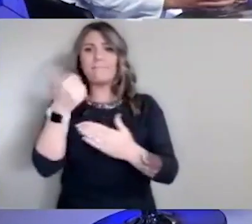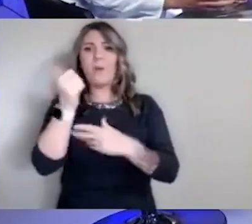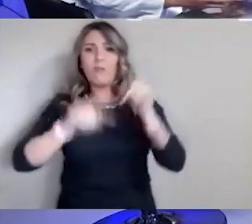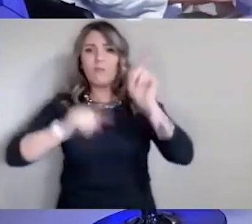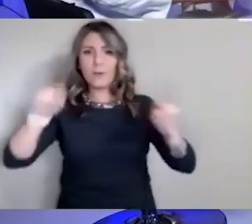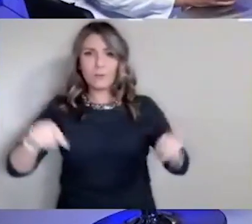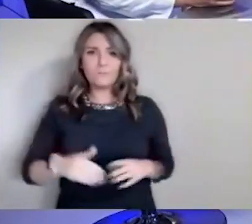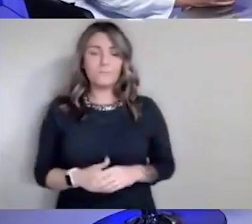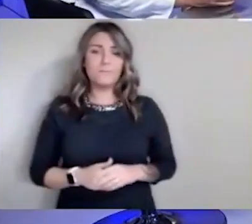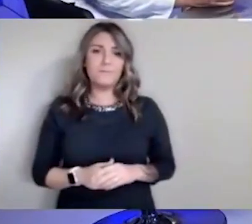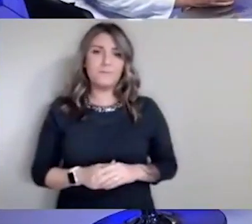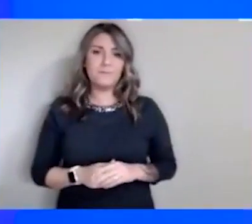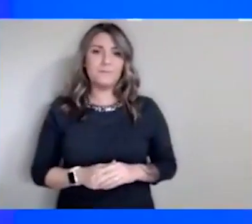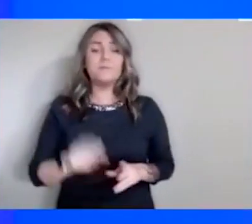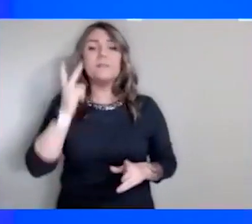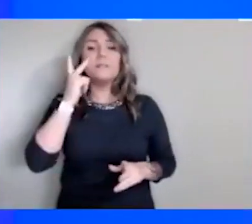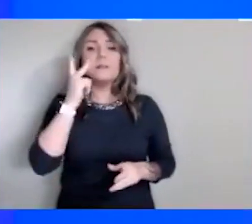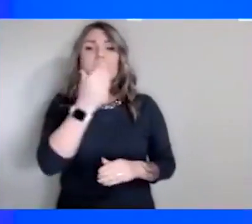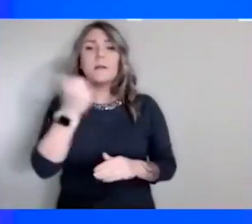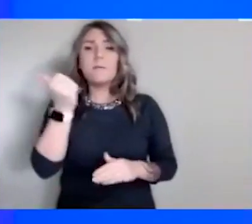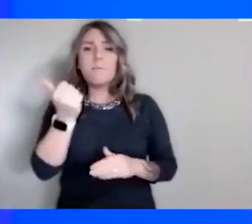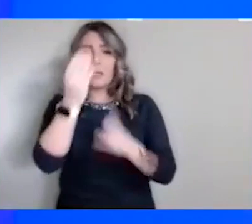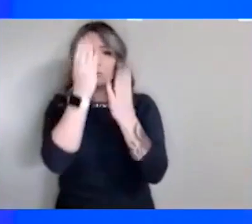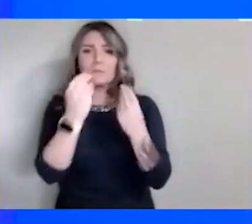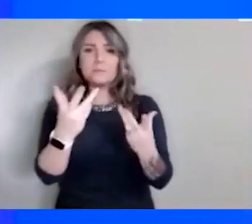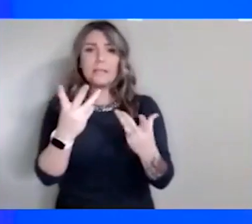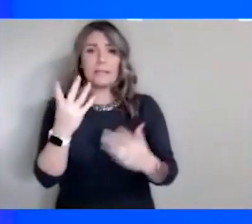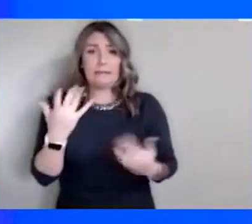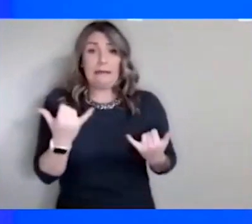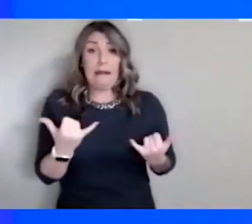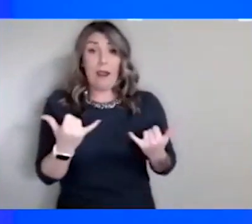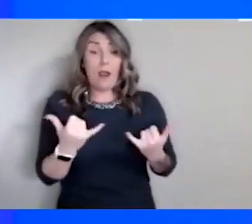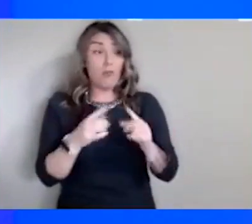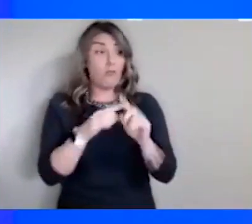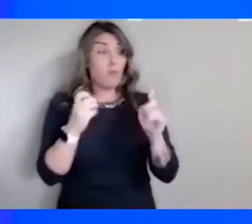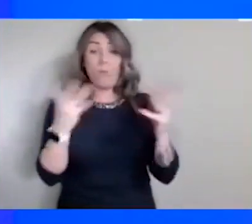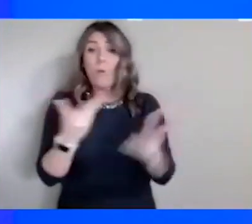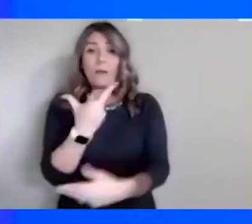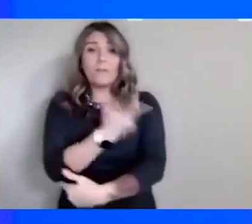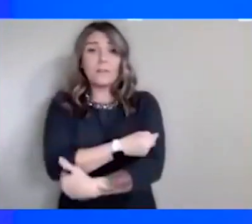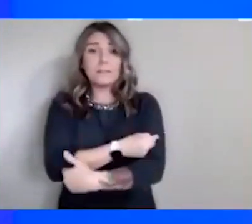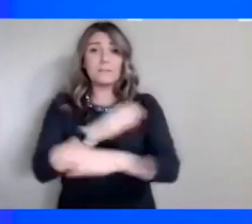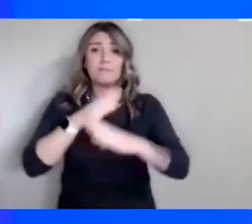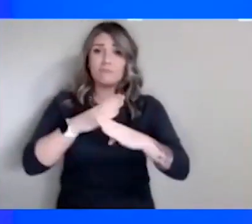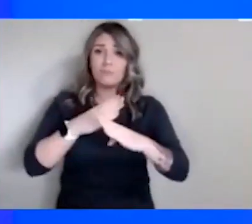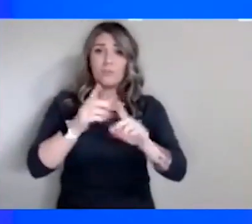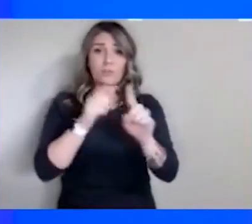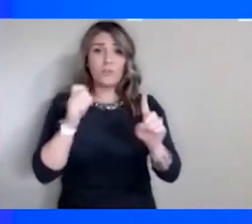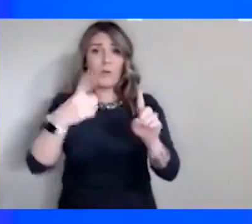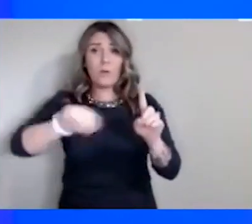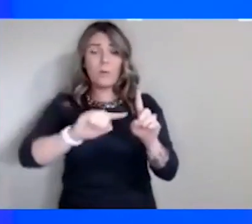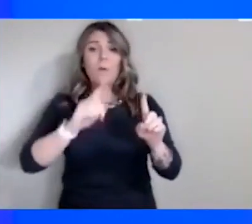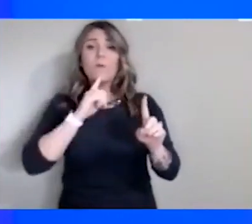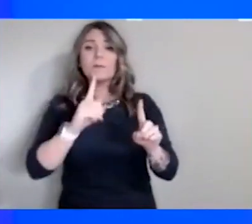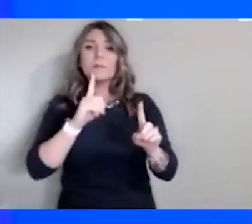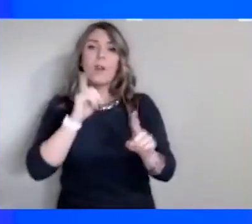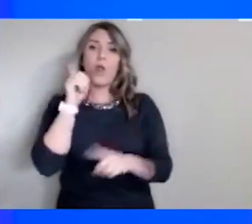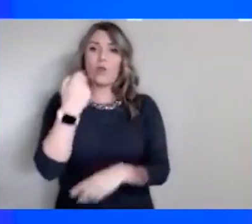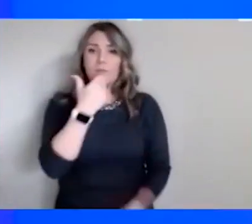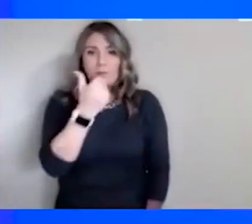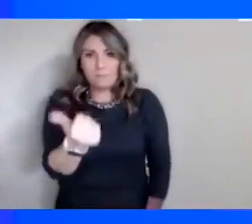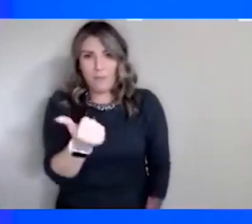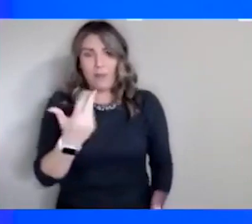better data now on the vaccination immunity towards the variants, and that does look better. Although the